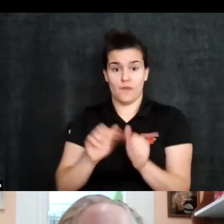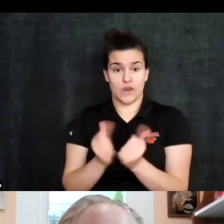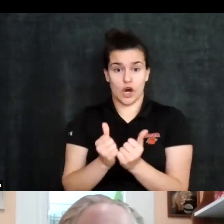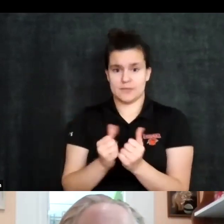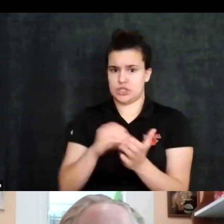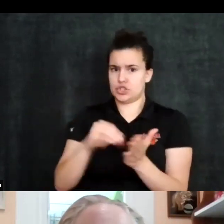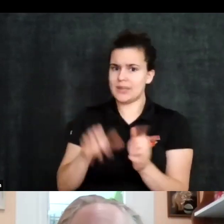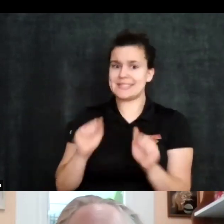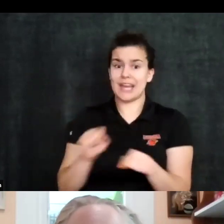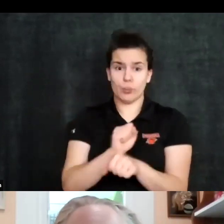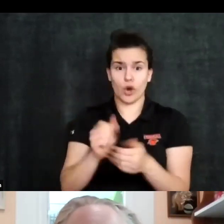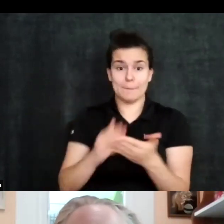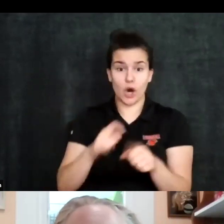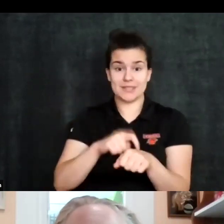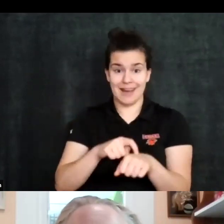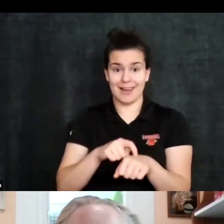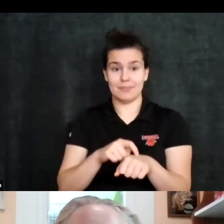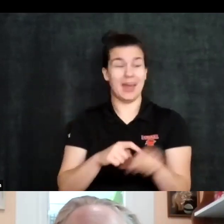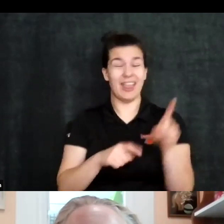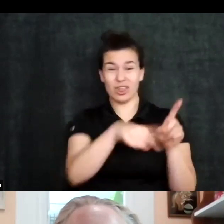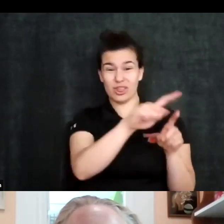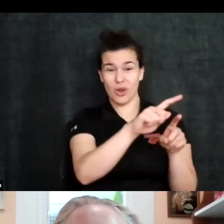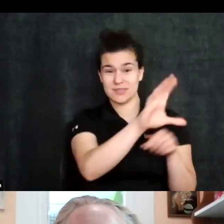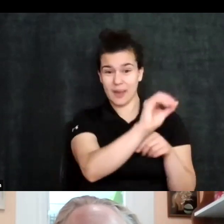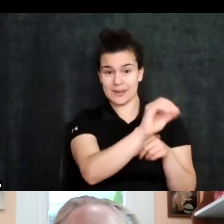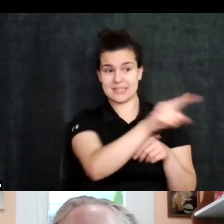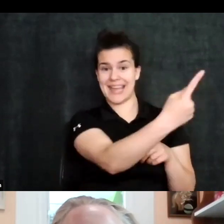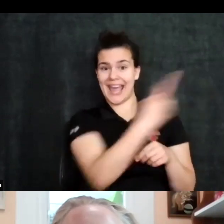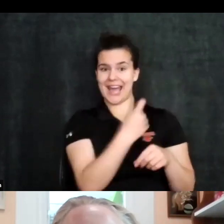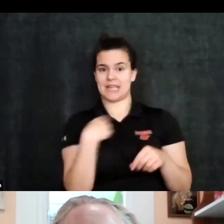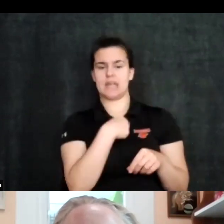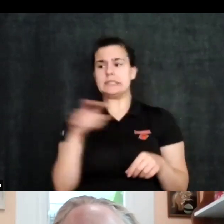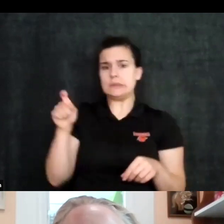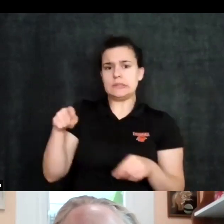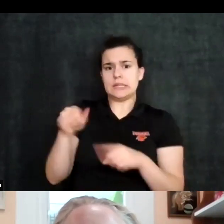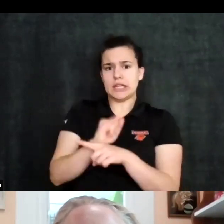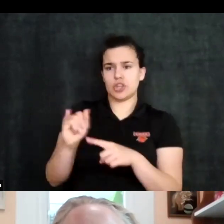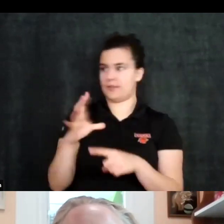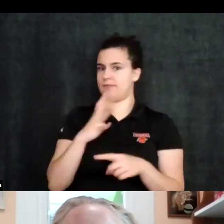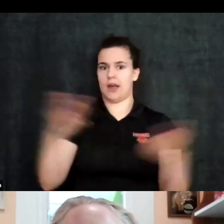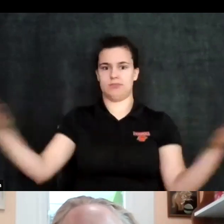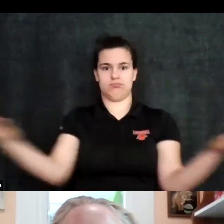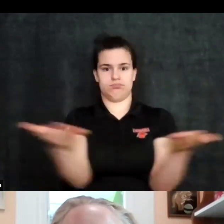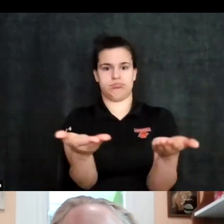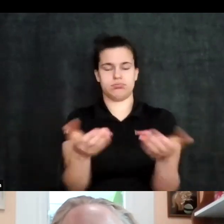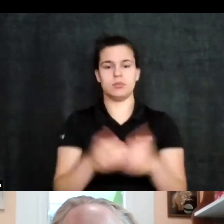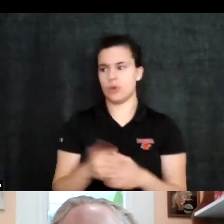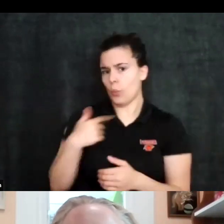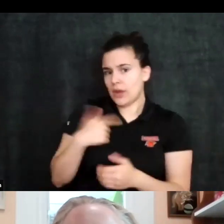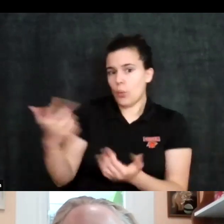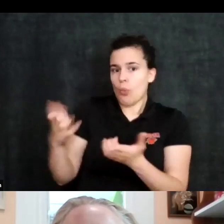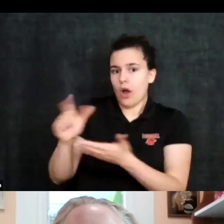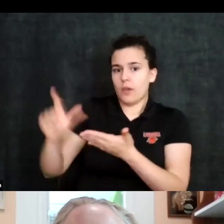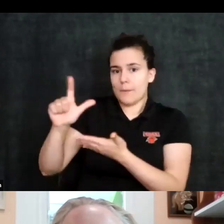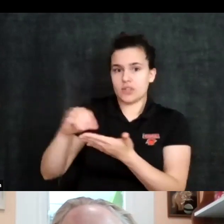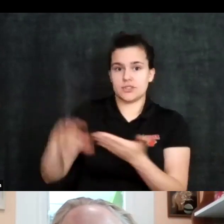come to us seeking them. There's usually a lot of requests for Lamar students to help. Yes, I get